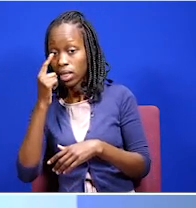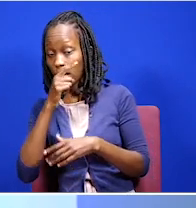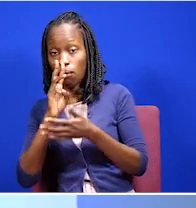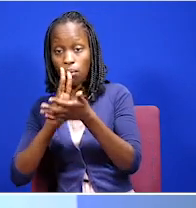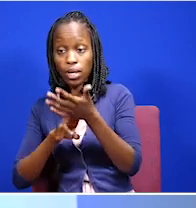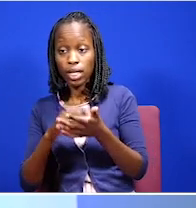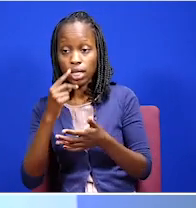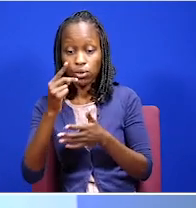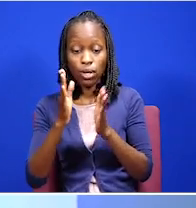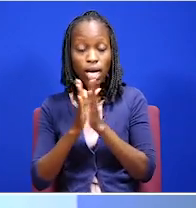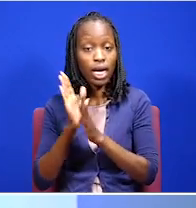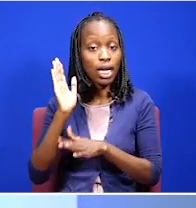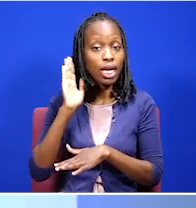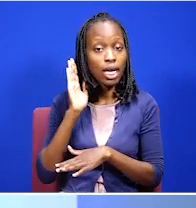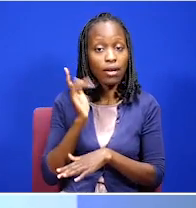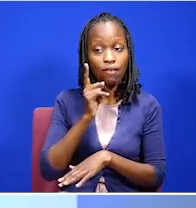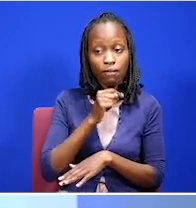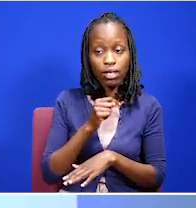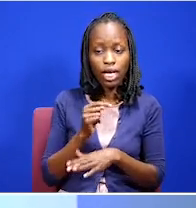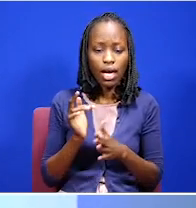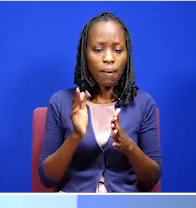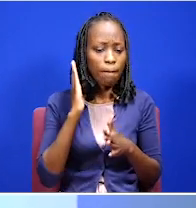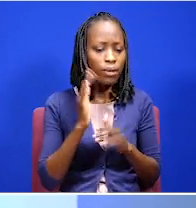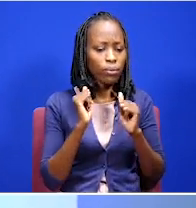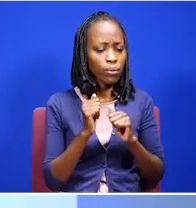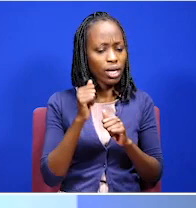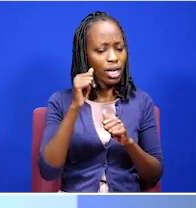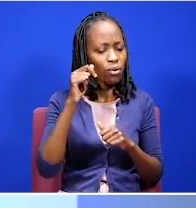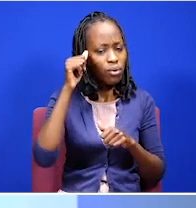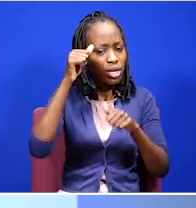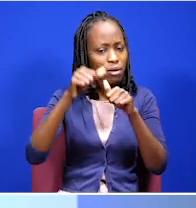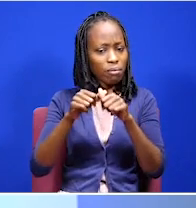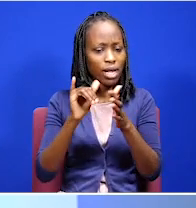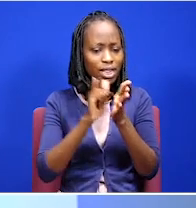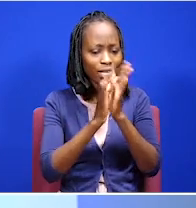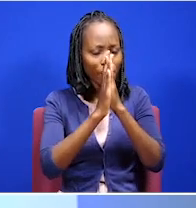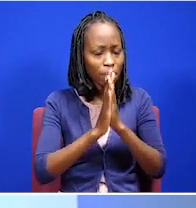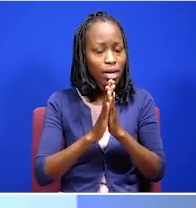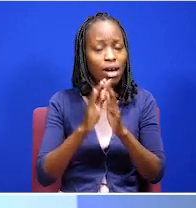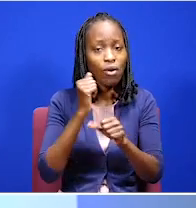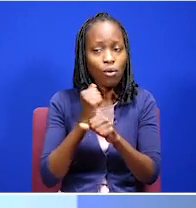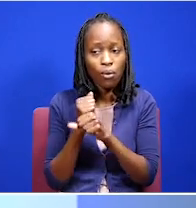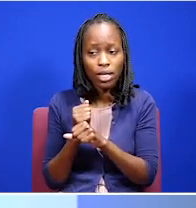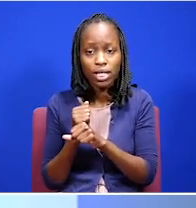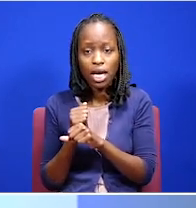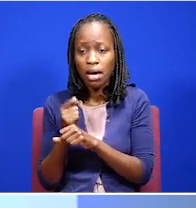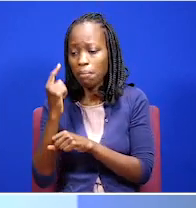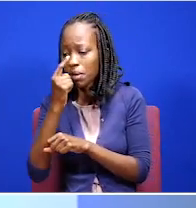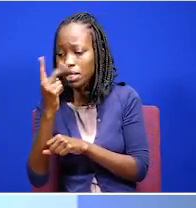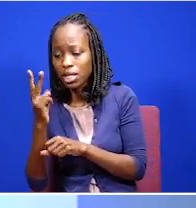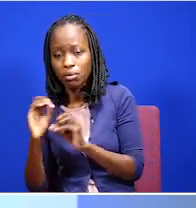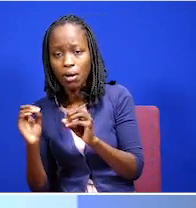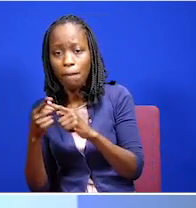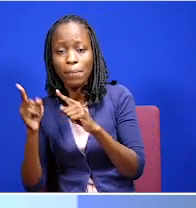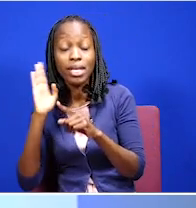he says, I was an eyewitness. I saw and I heard. He could now look back